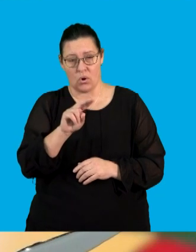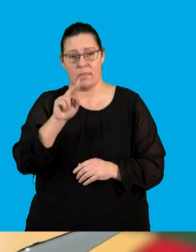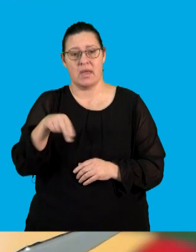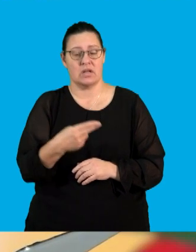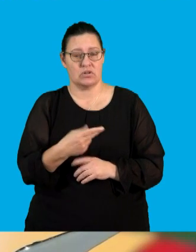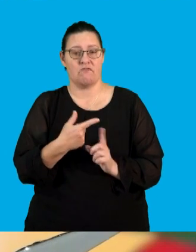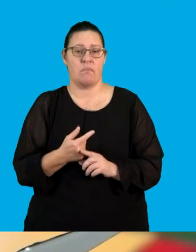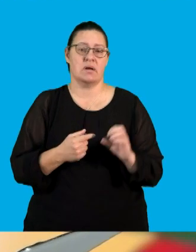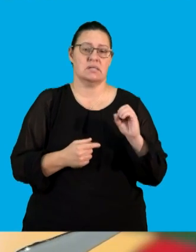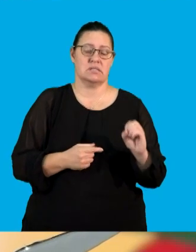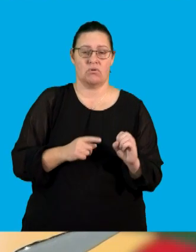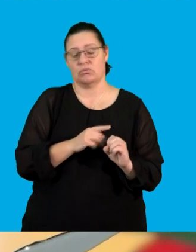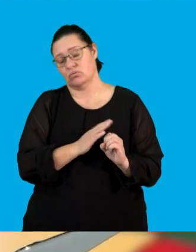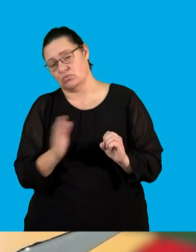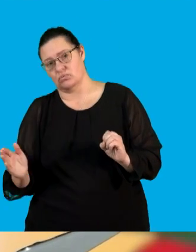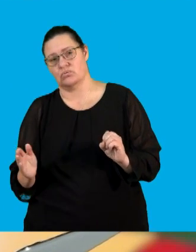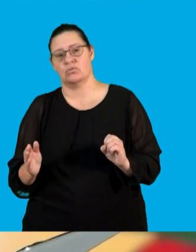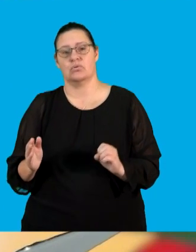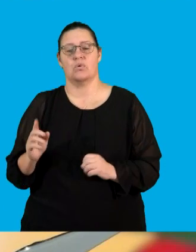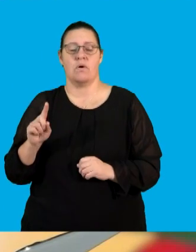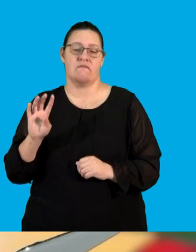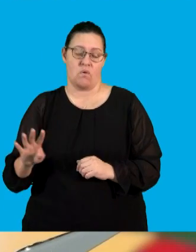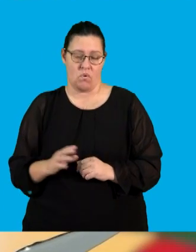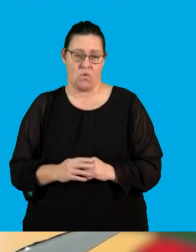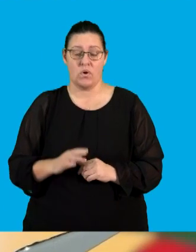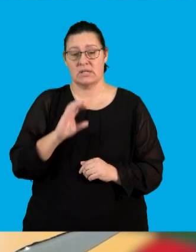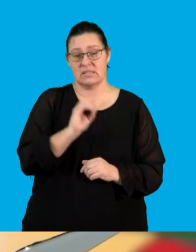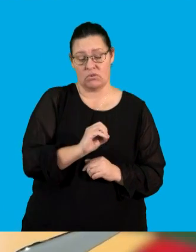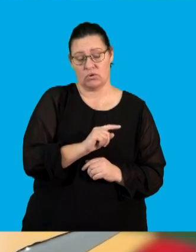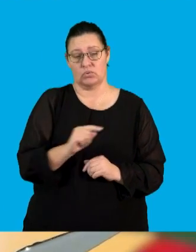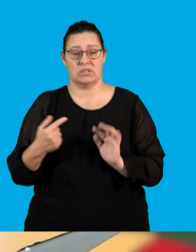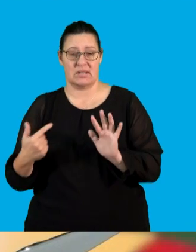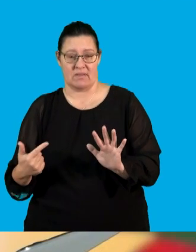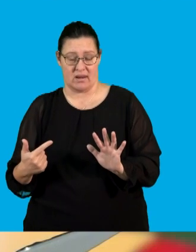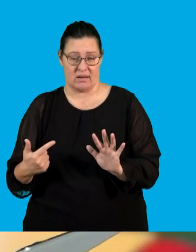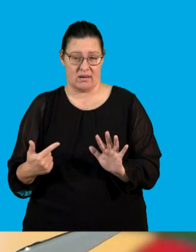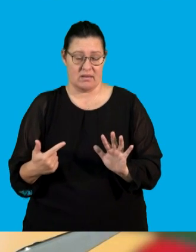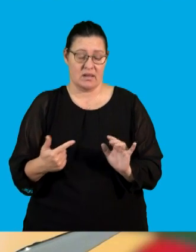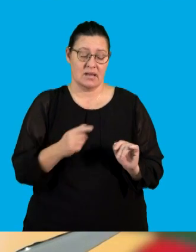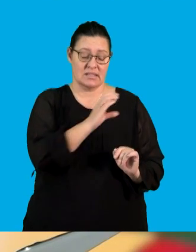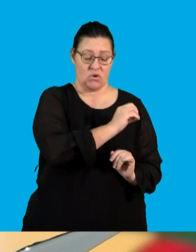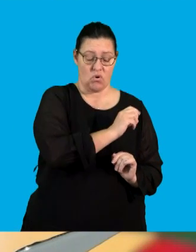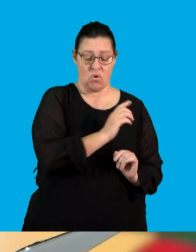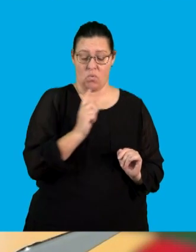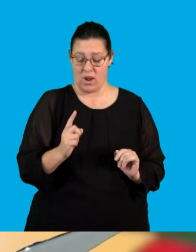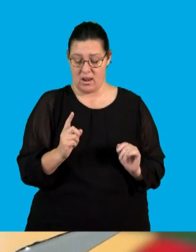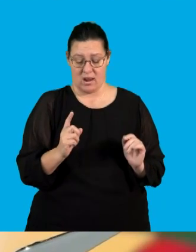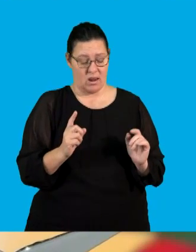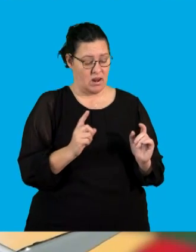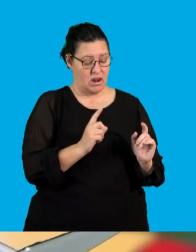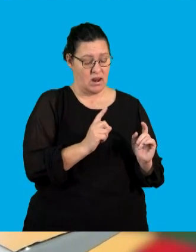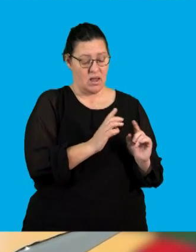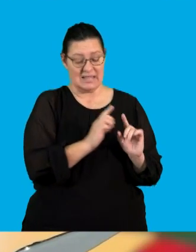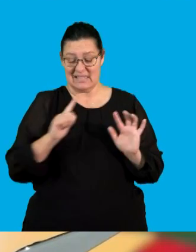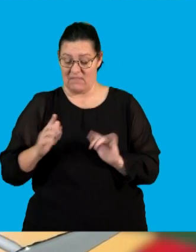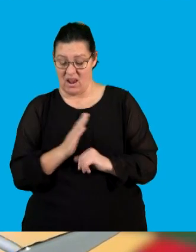from 0 all the way to 14. And from 0 to 7, we know that 0 and 1, they are far away from 7. So that means